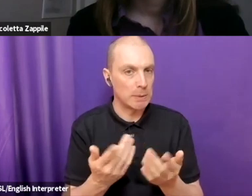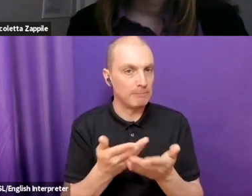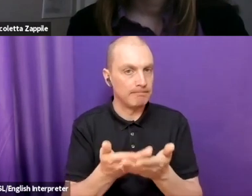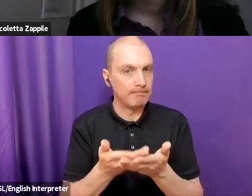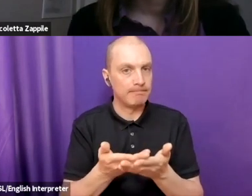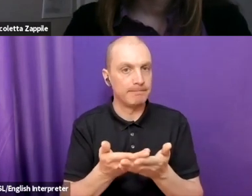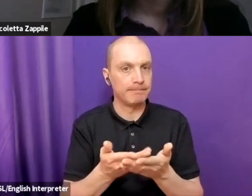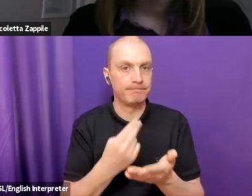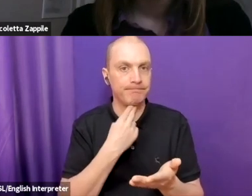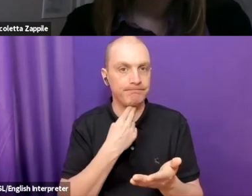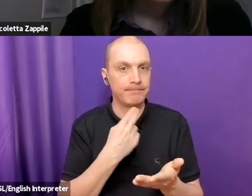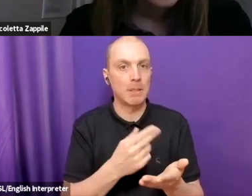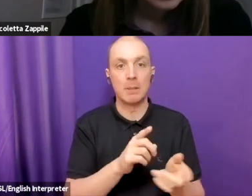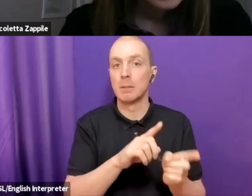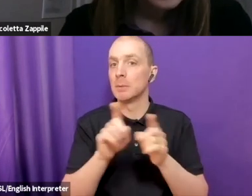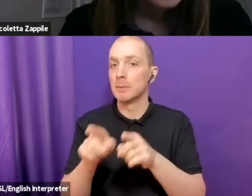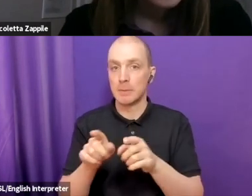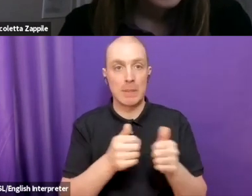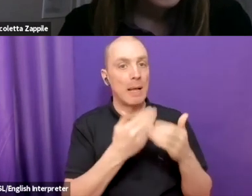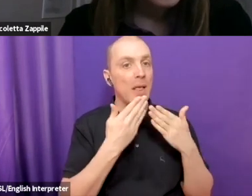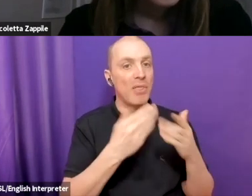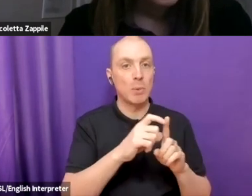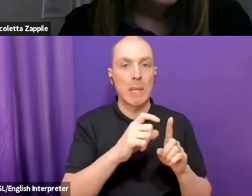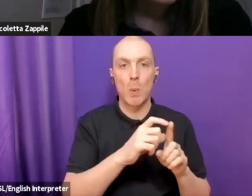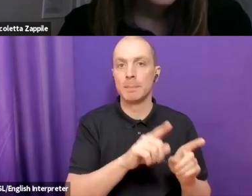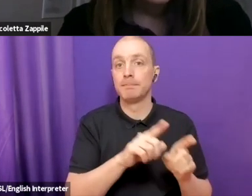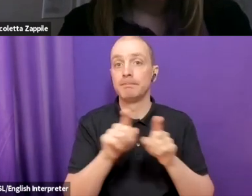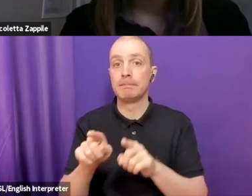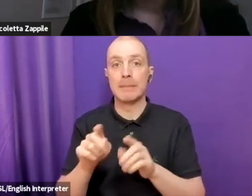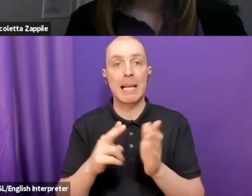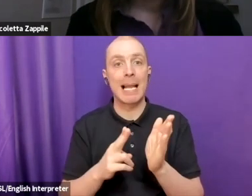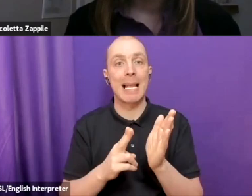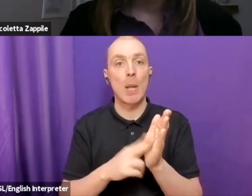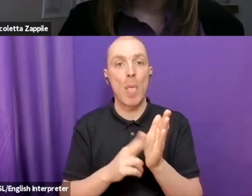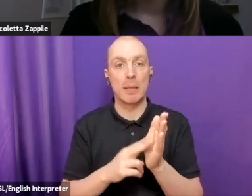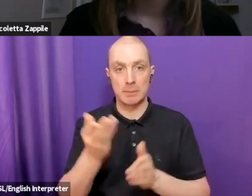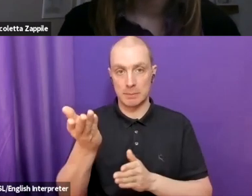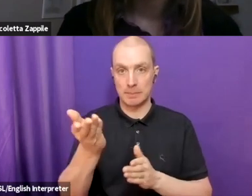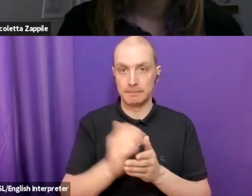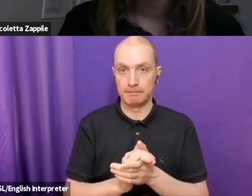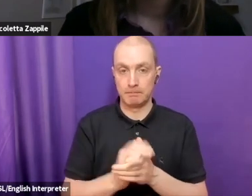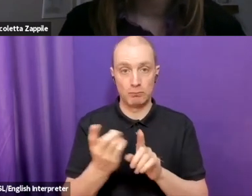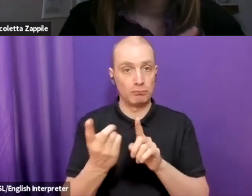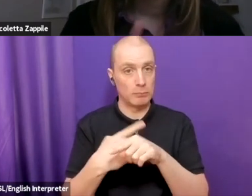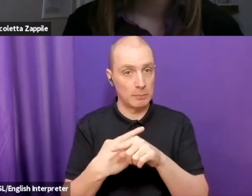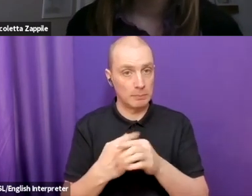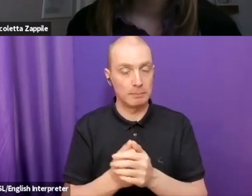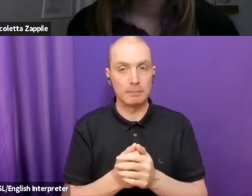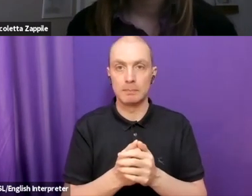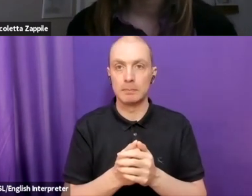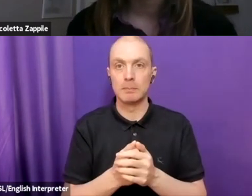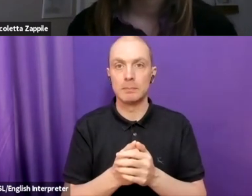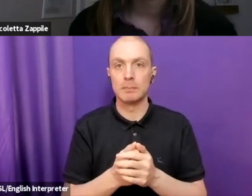And Nicoletta, did you want to come in on that at all? Was there anything you wanted to pick up on? I would just maybe wanted to take